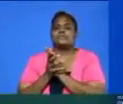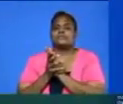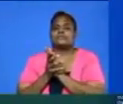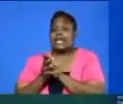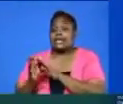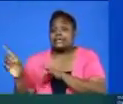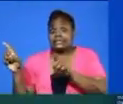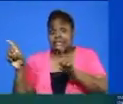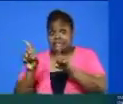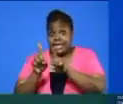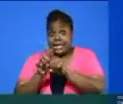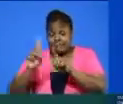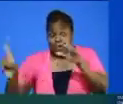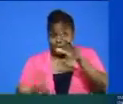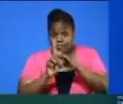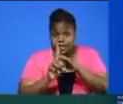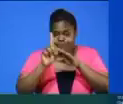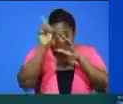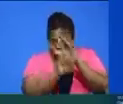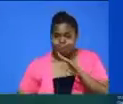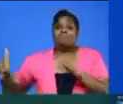just as he came in.